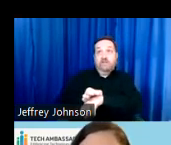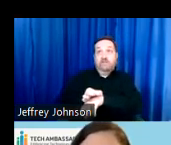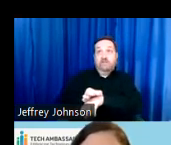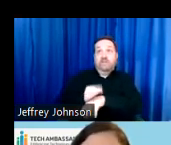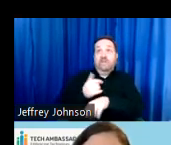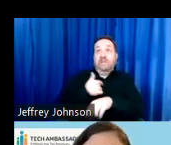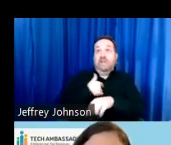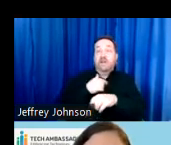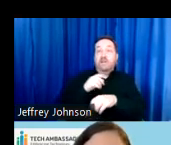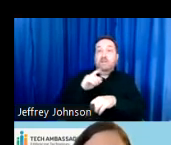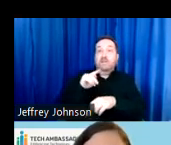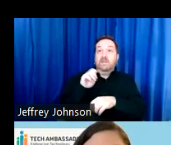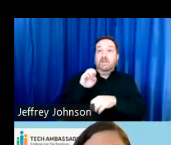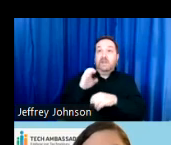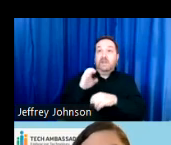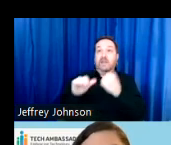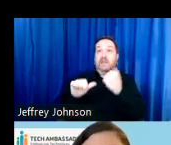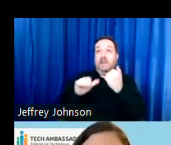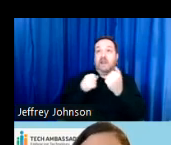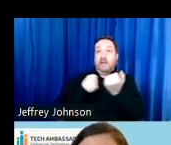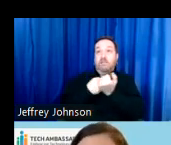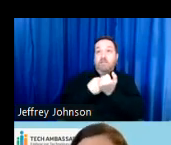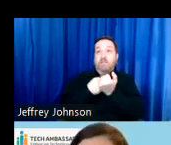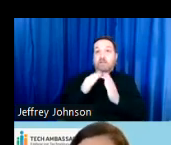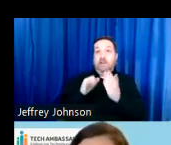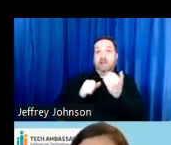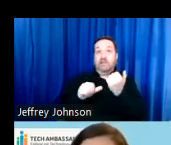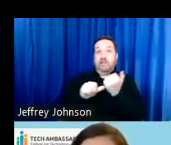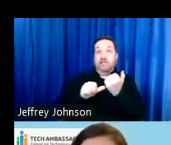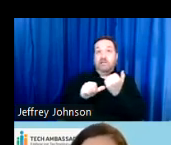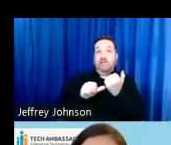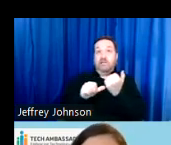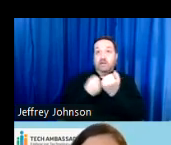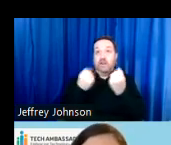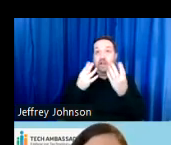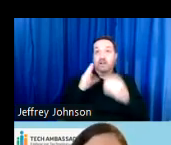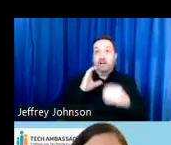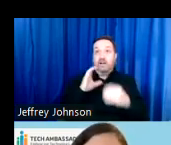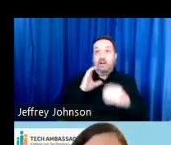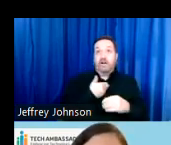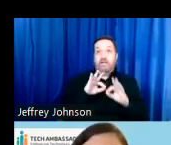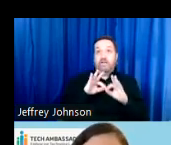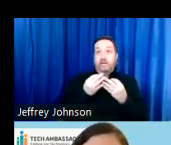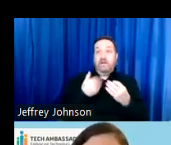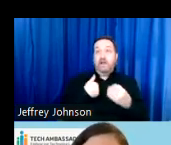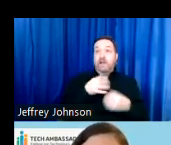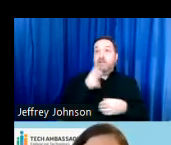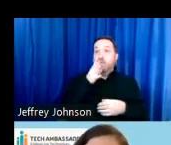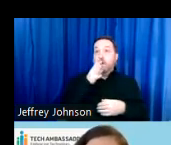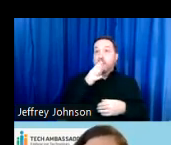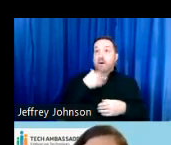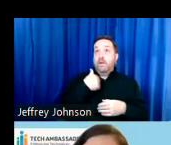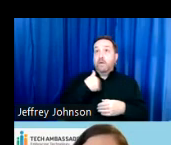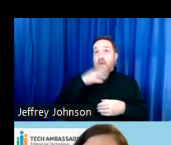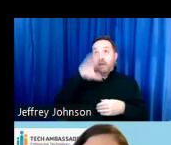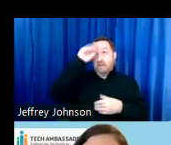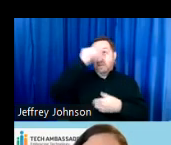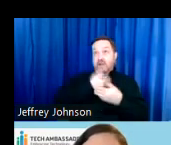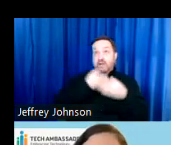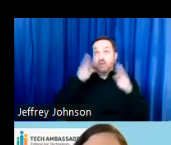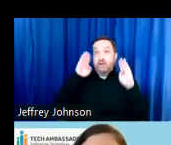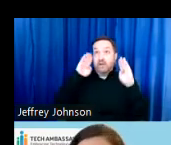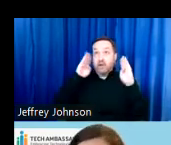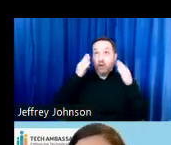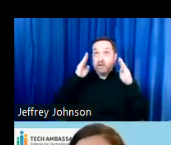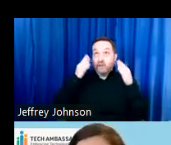the tech ambassador that supports a lot of our families. I'm a mom of a son with autism, and while